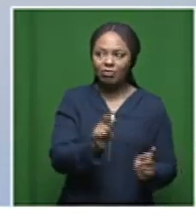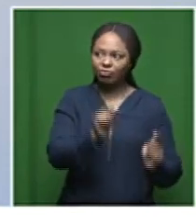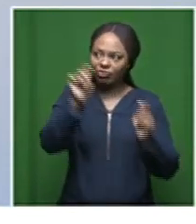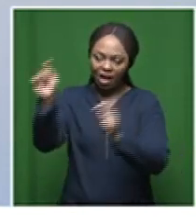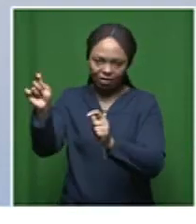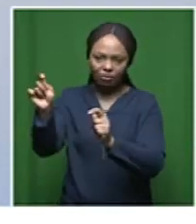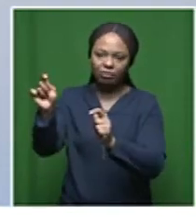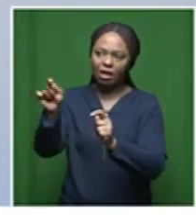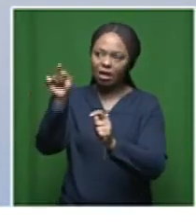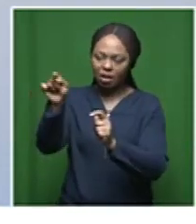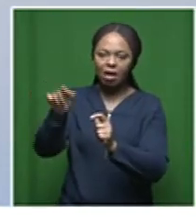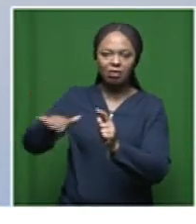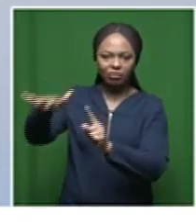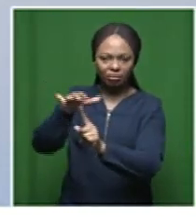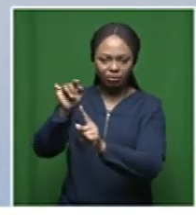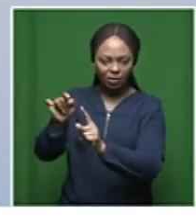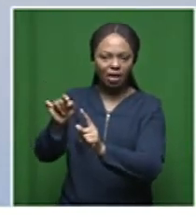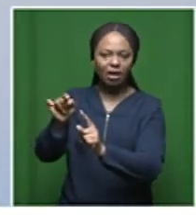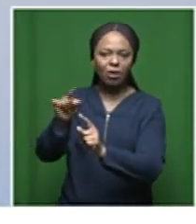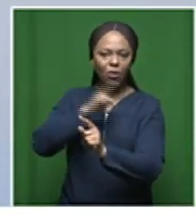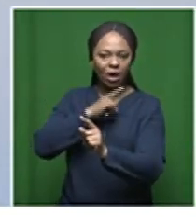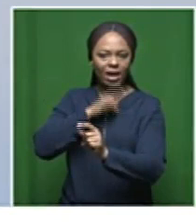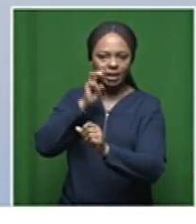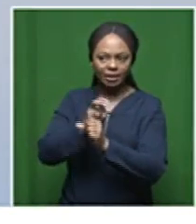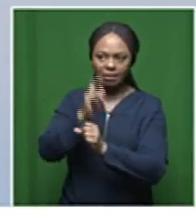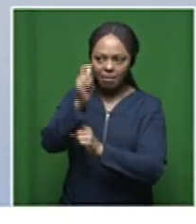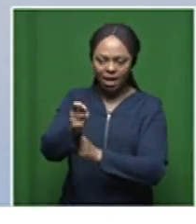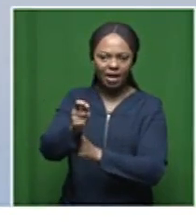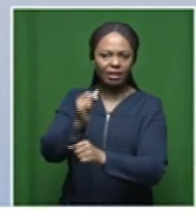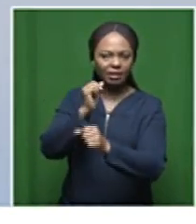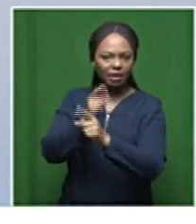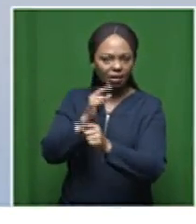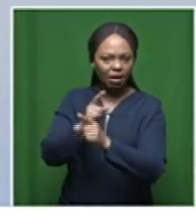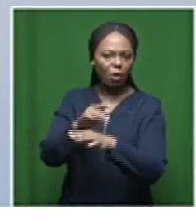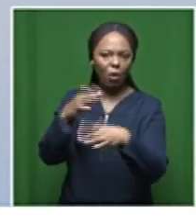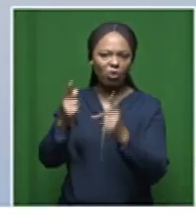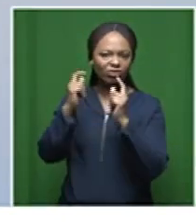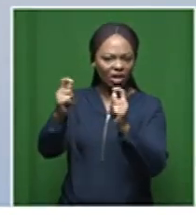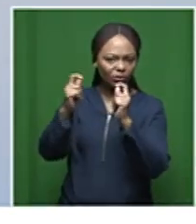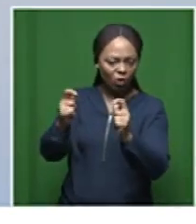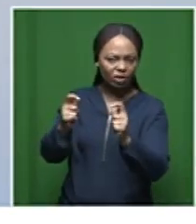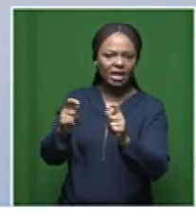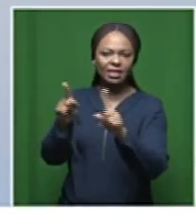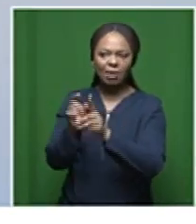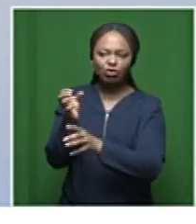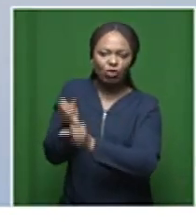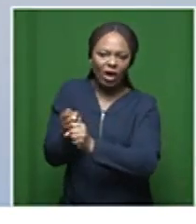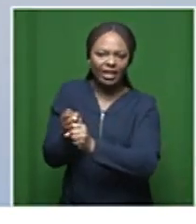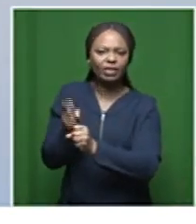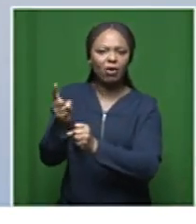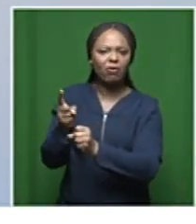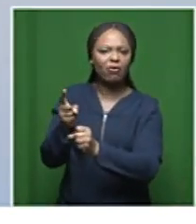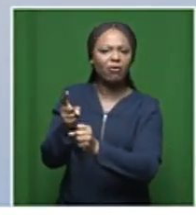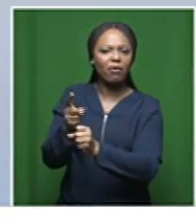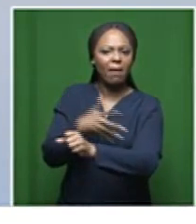get tested, the transportation to get it to the testing station, the storage of the blood, transportation again to get it to the